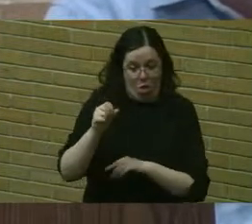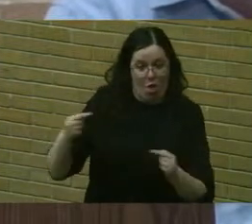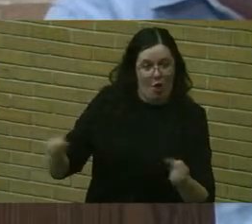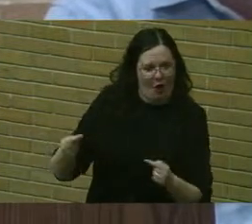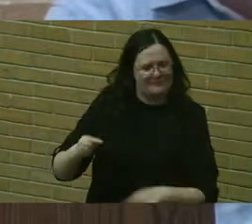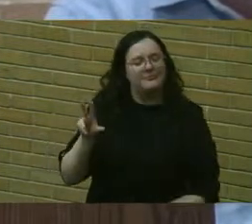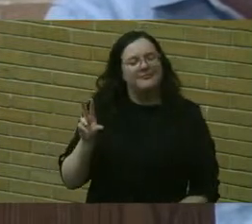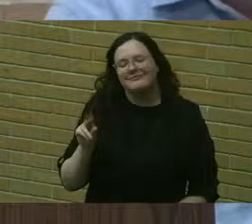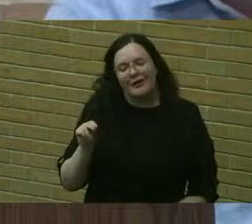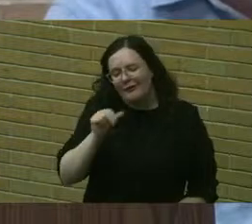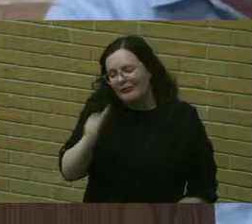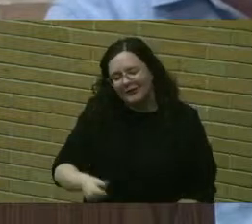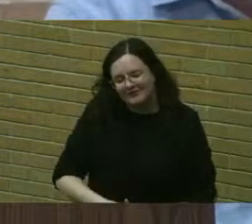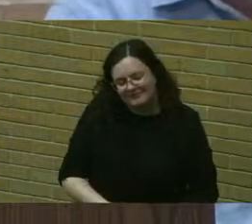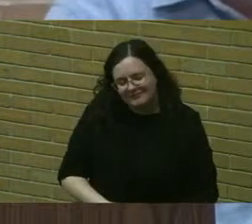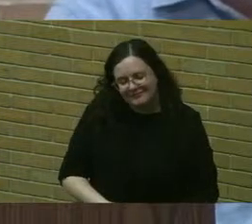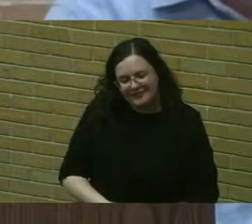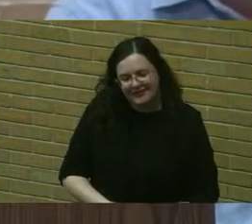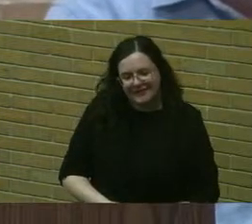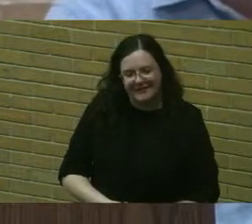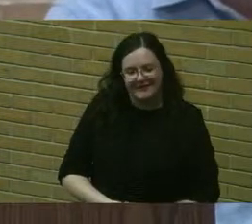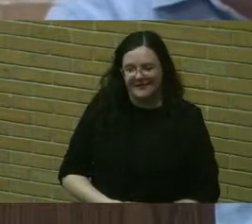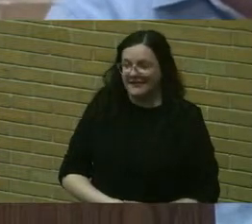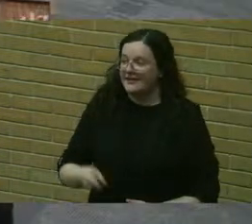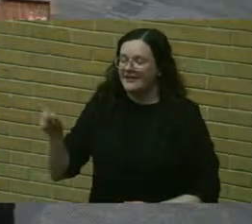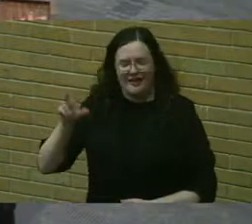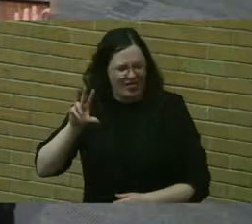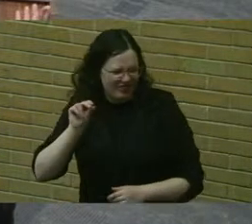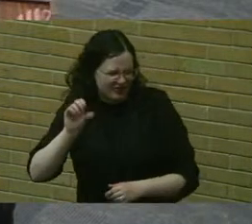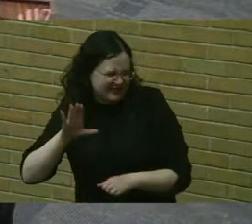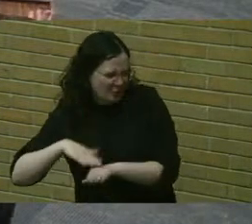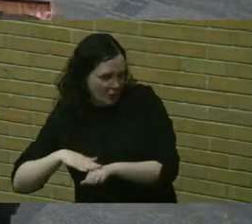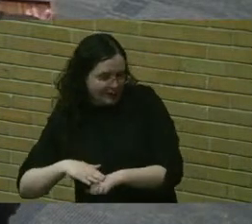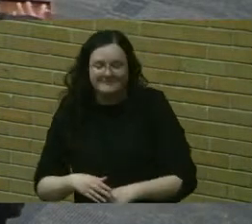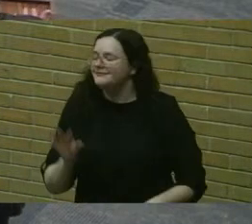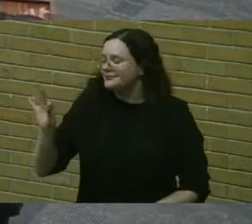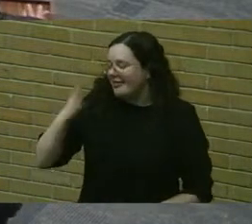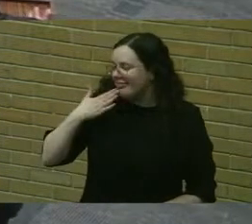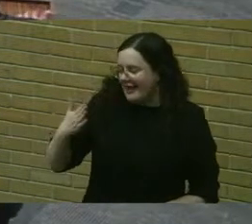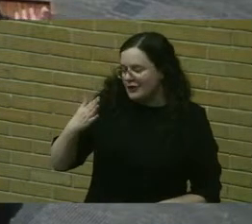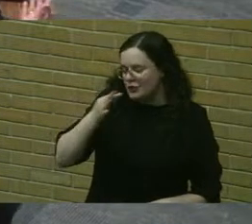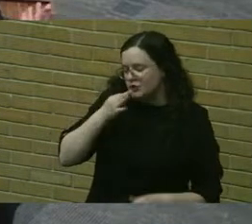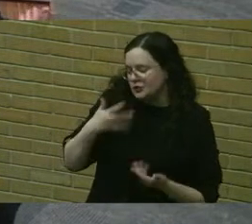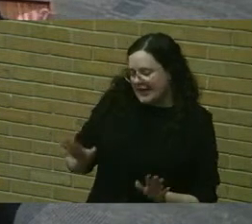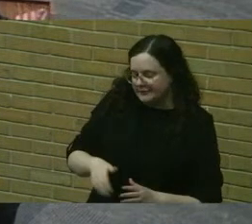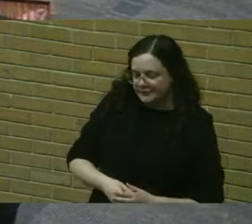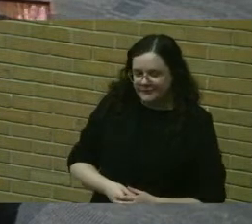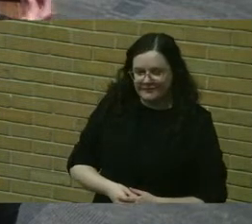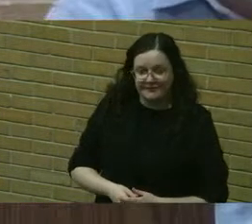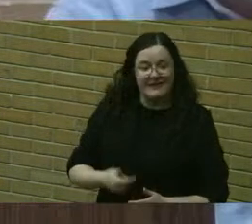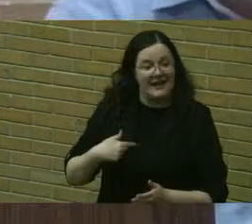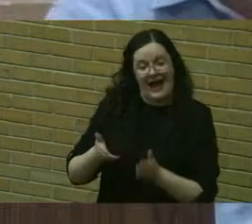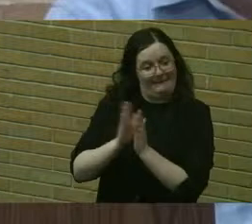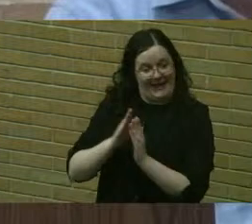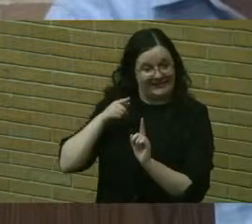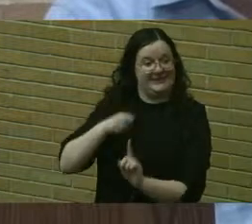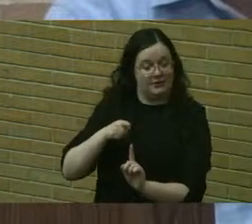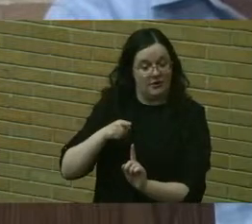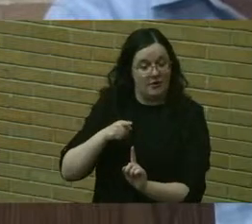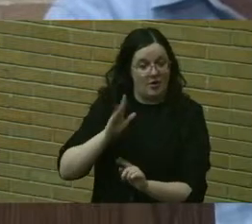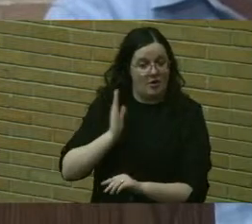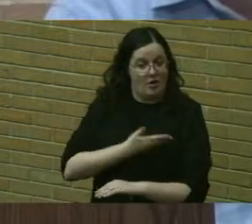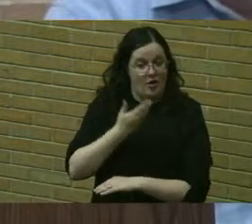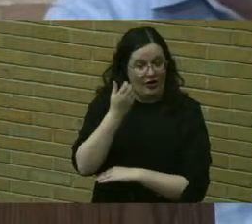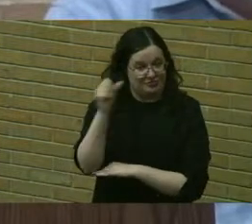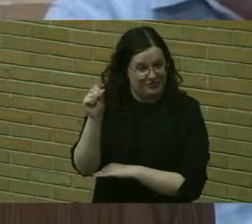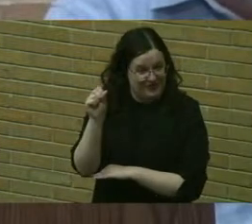write it? I can't say the right word. 30 seconds. Okay, thank you. I'm almost done. So I'm asking that the protests be